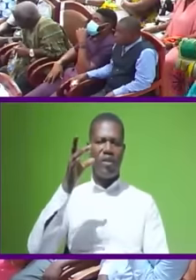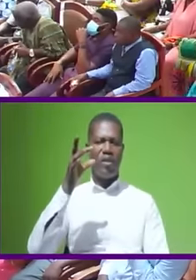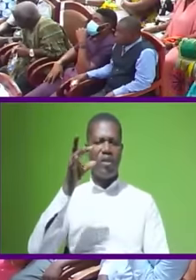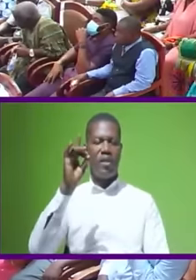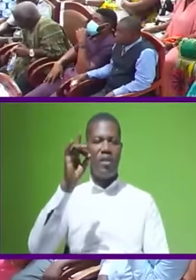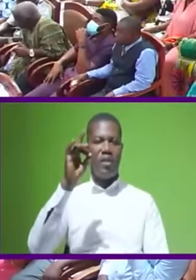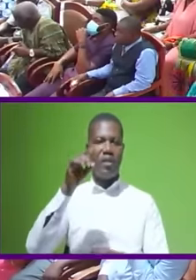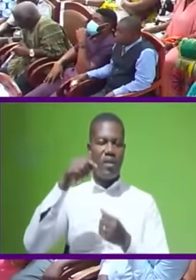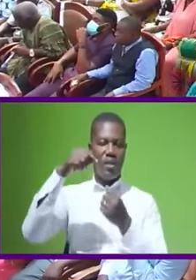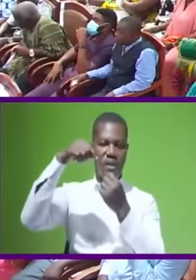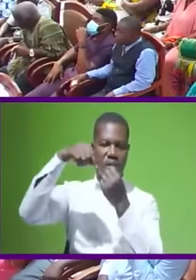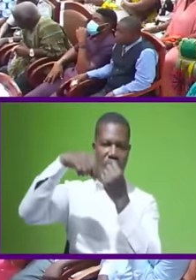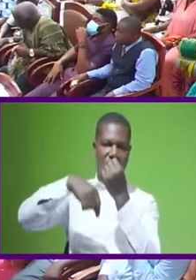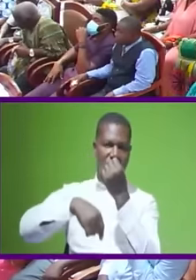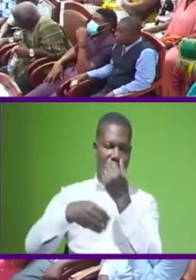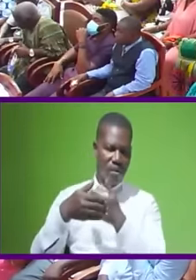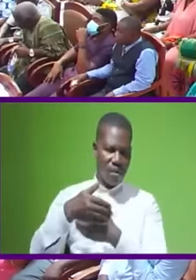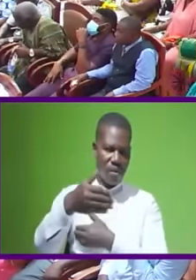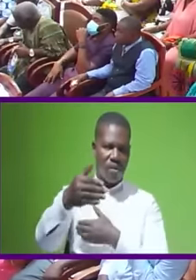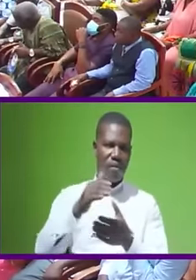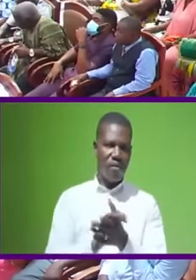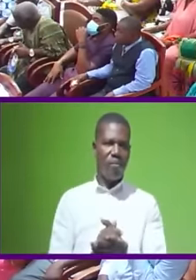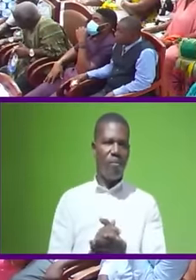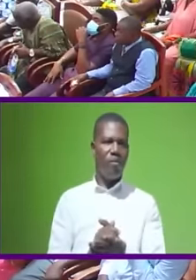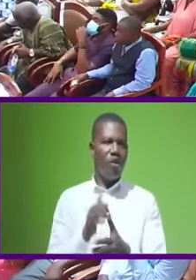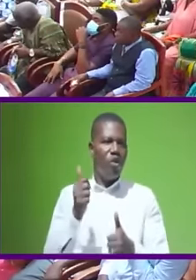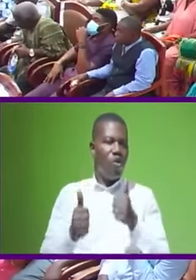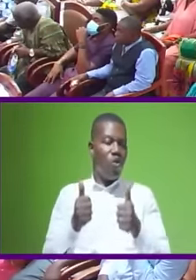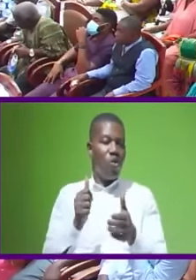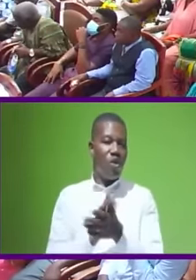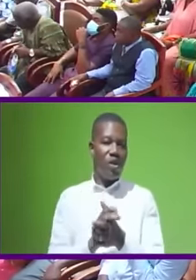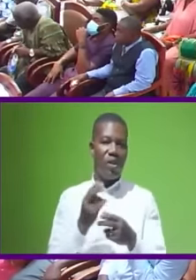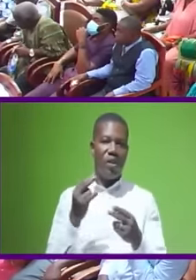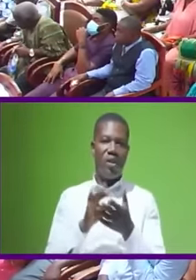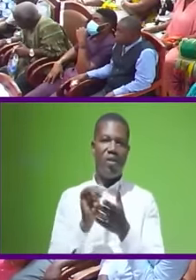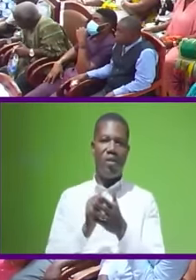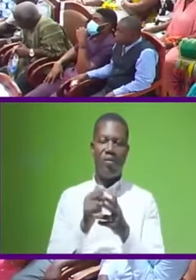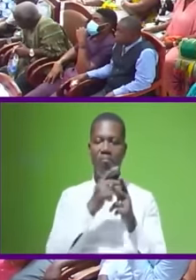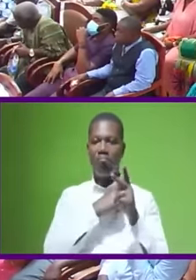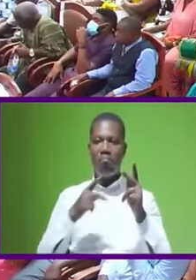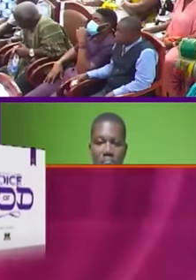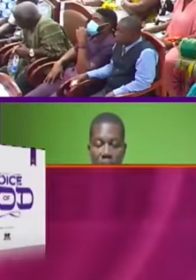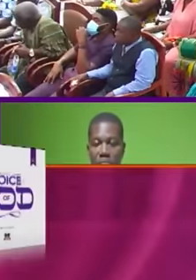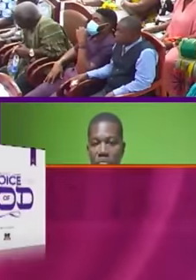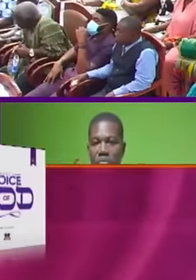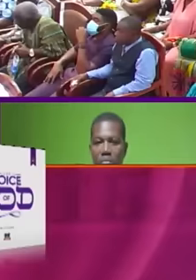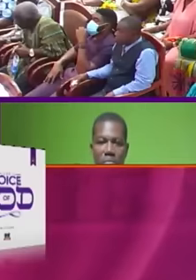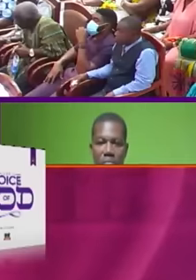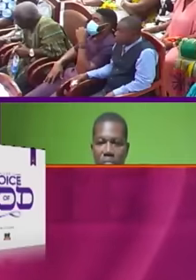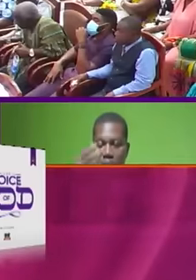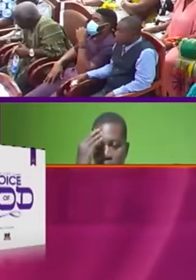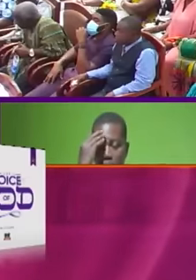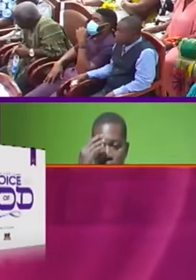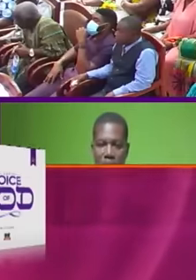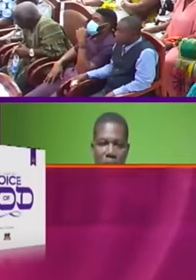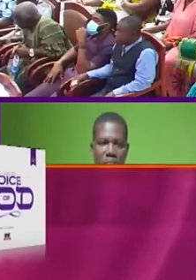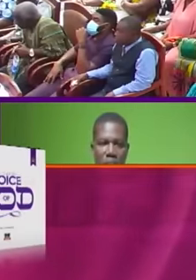Verse number 8 downwards. Yeah. Which none of the princes of this world knew.